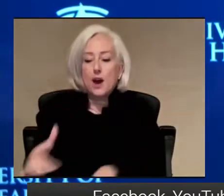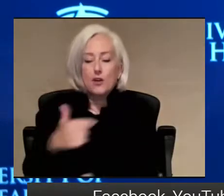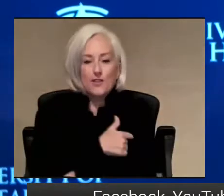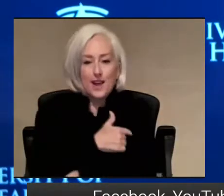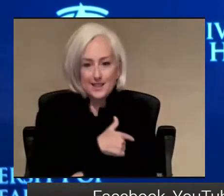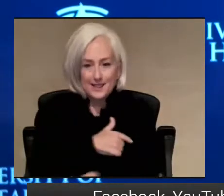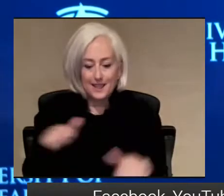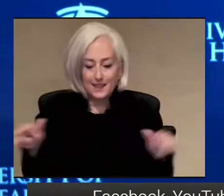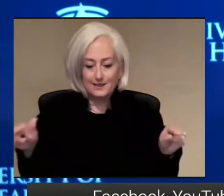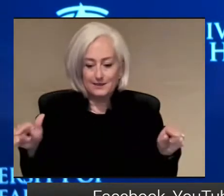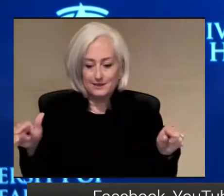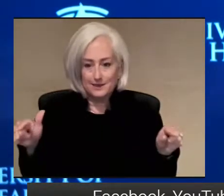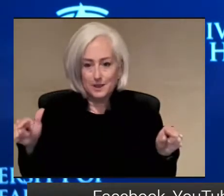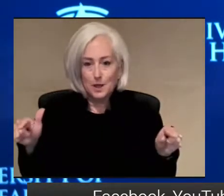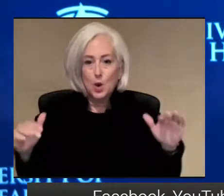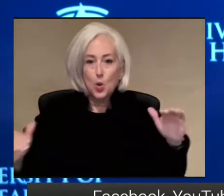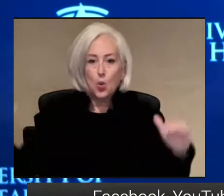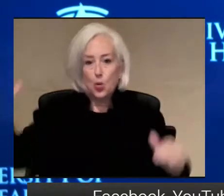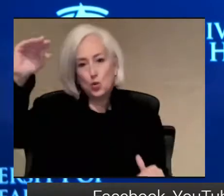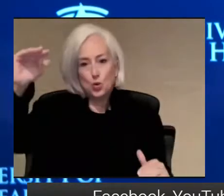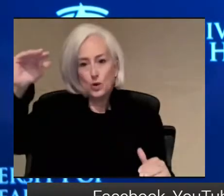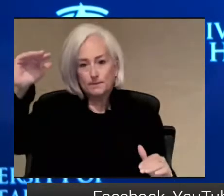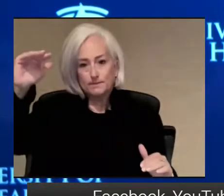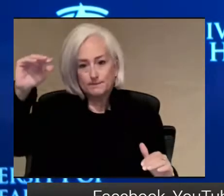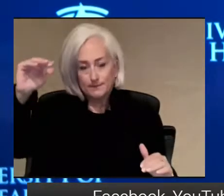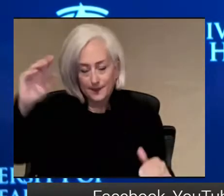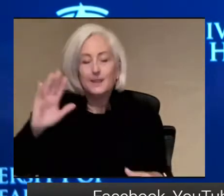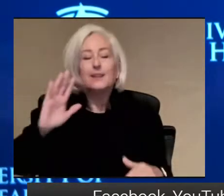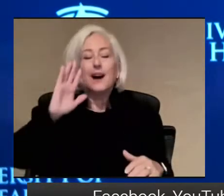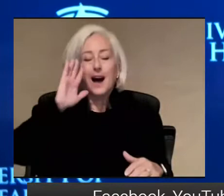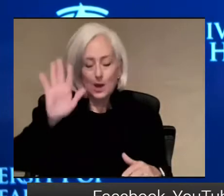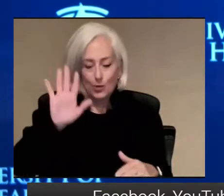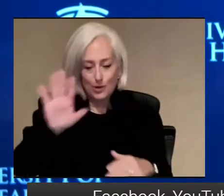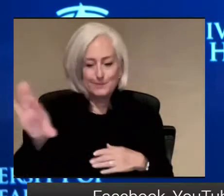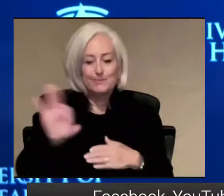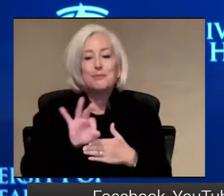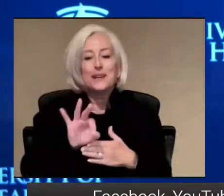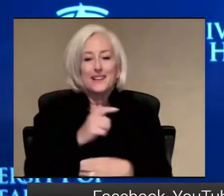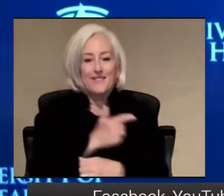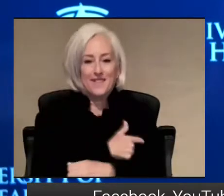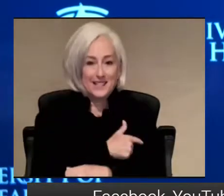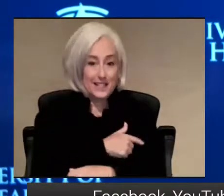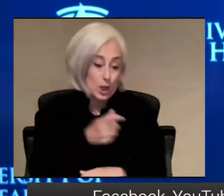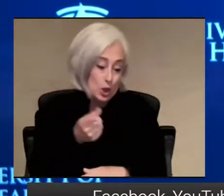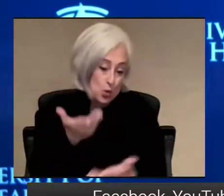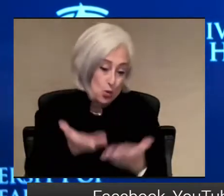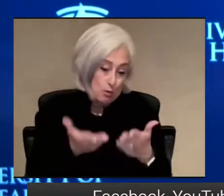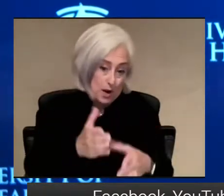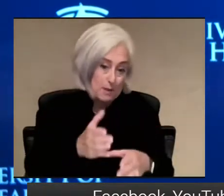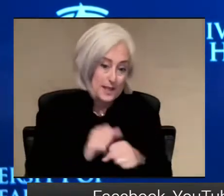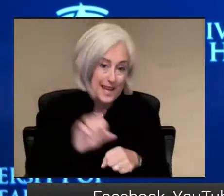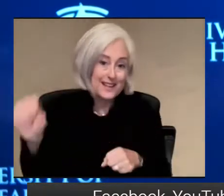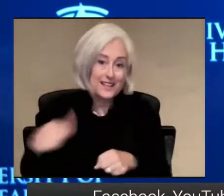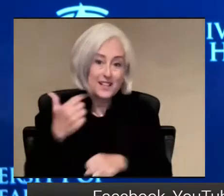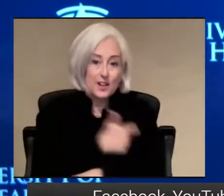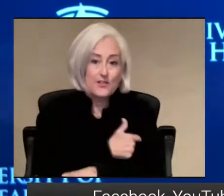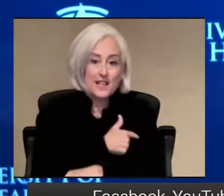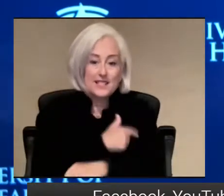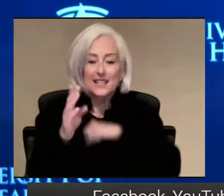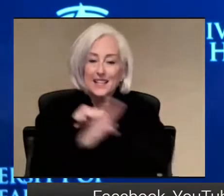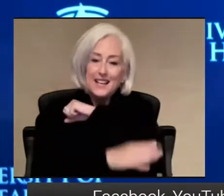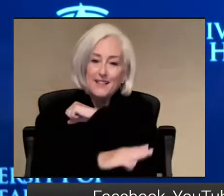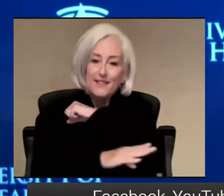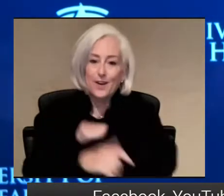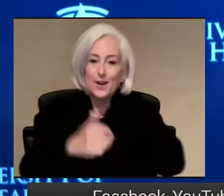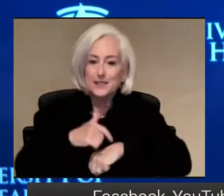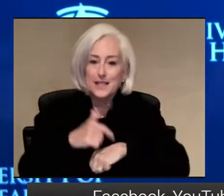side for myself, and I think you're still going to be eligible for another vaccine in the fall. I wouldn't worry about that. And then we still got